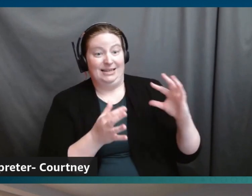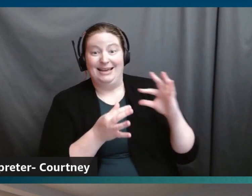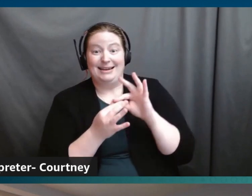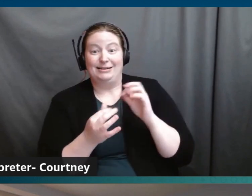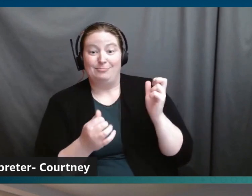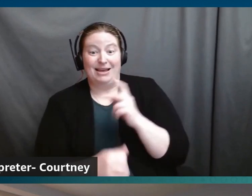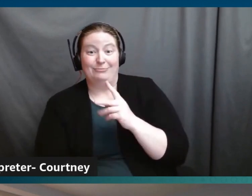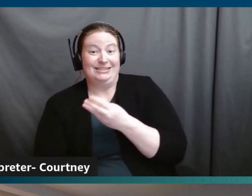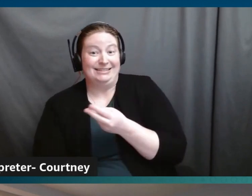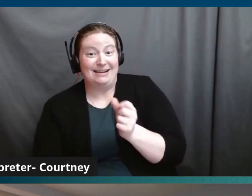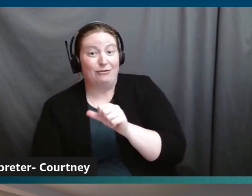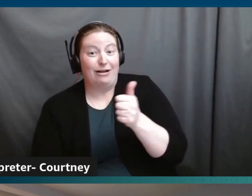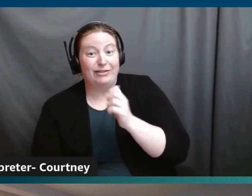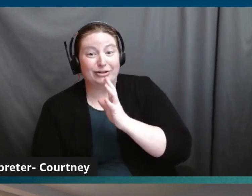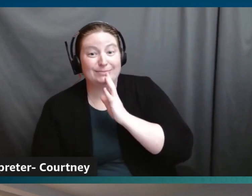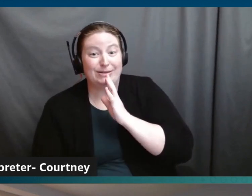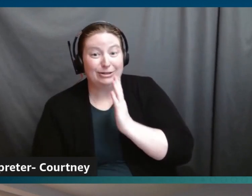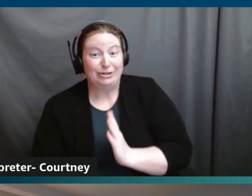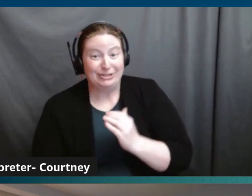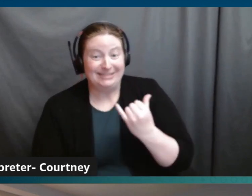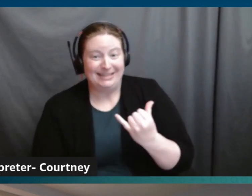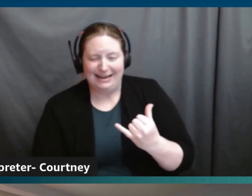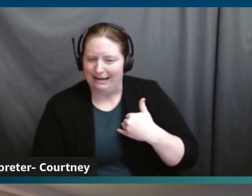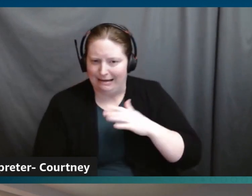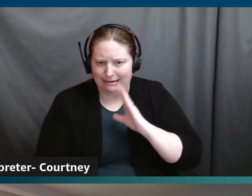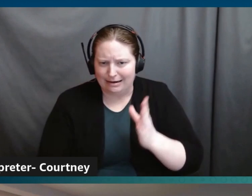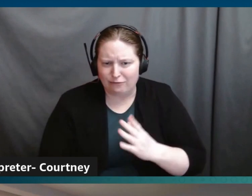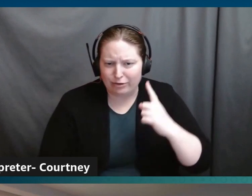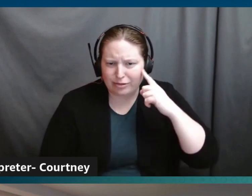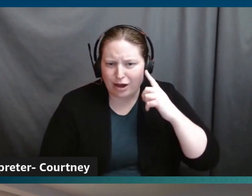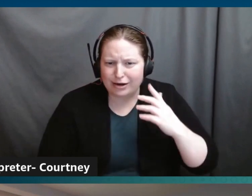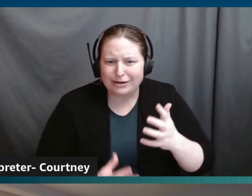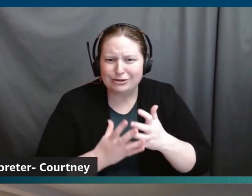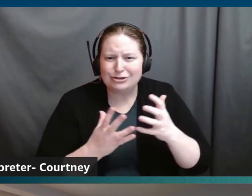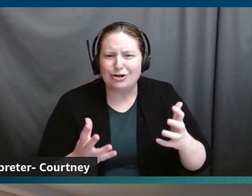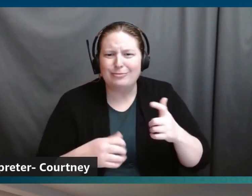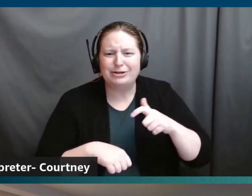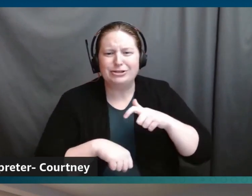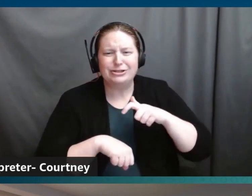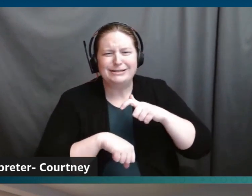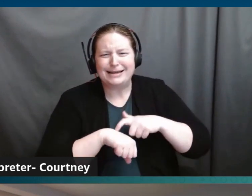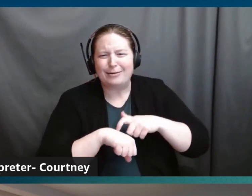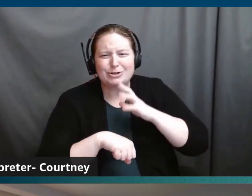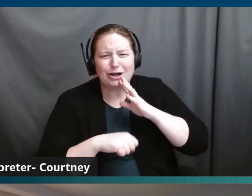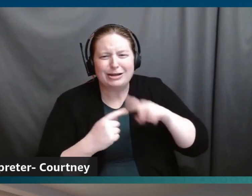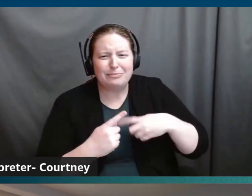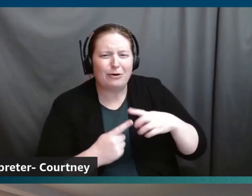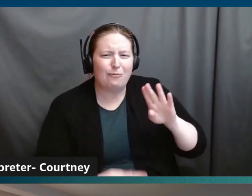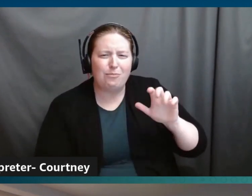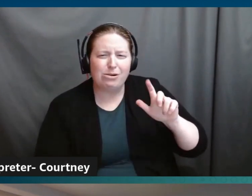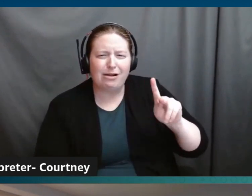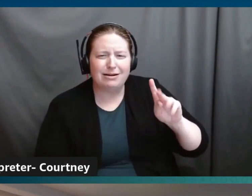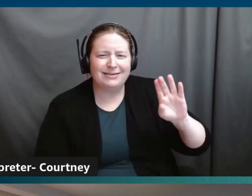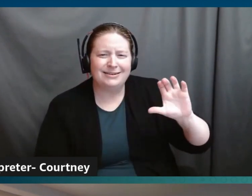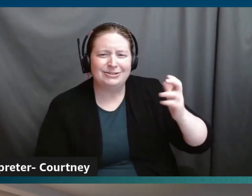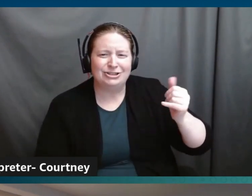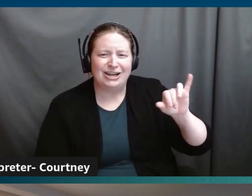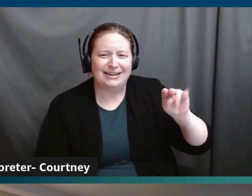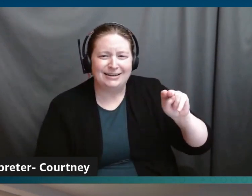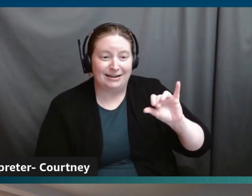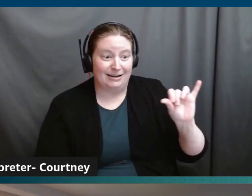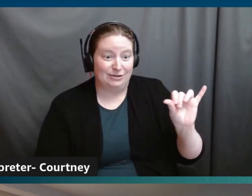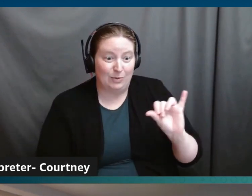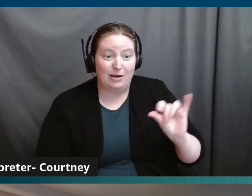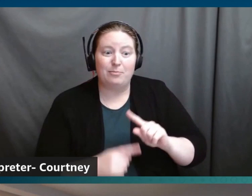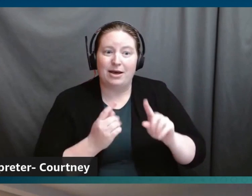thought I'd spend as much time during a sustainability thing talking about blockchain as well, but I've learned a great deal, Kyle, about the importance of it and